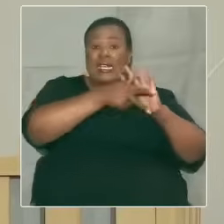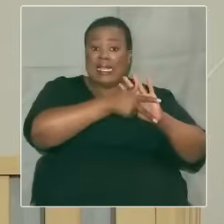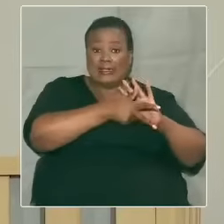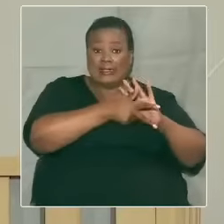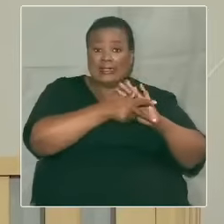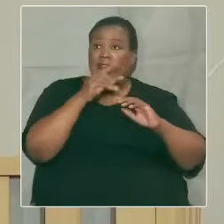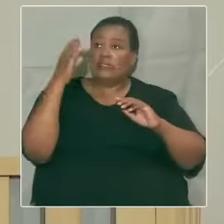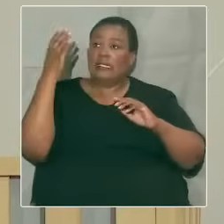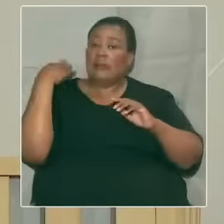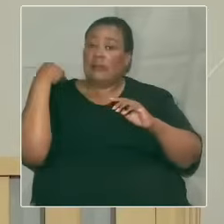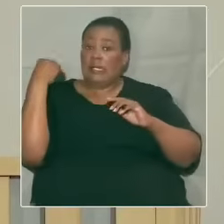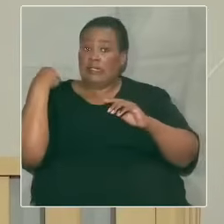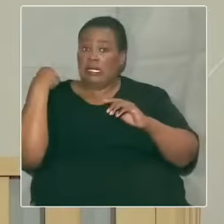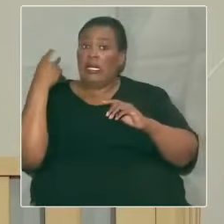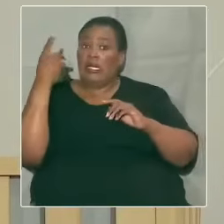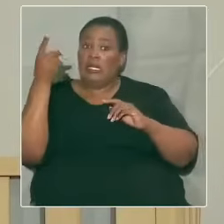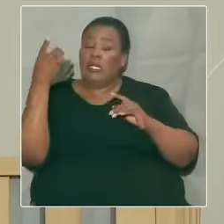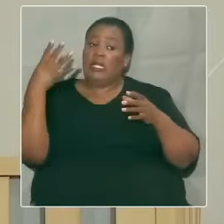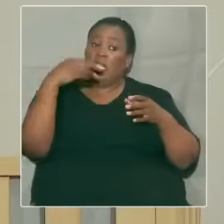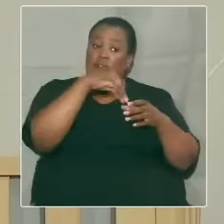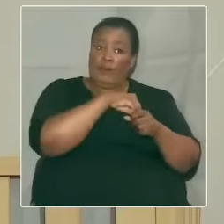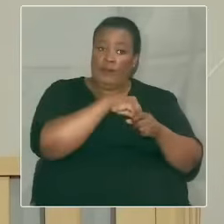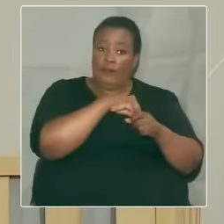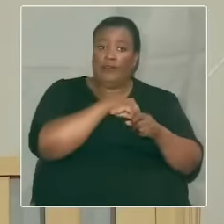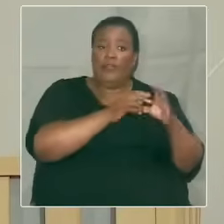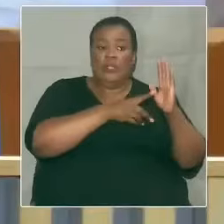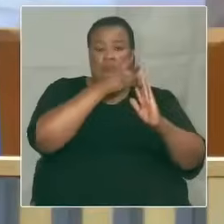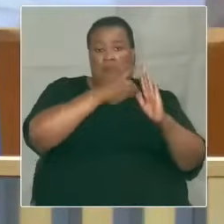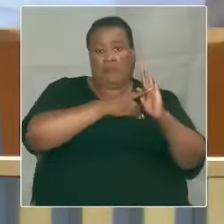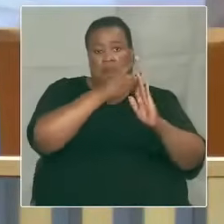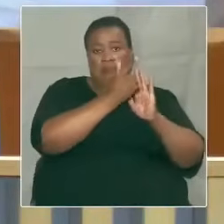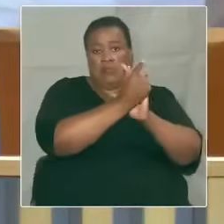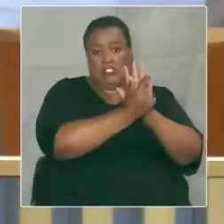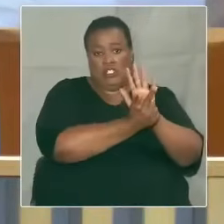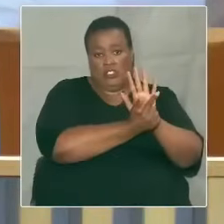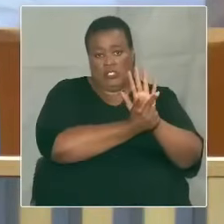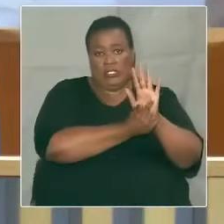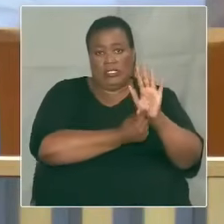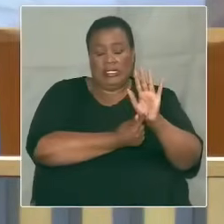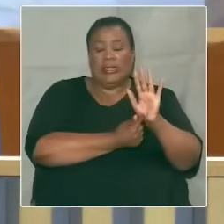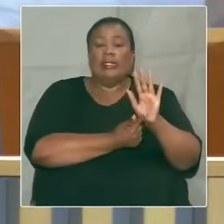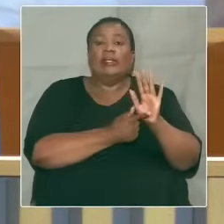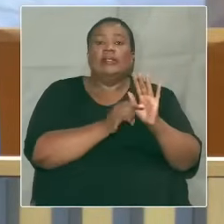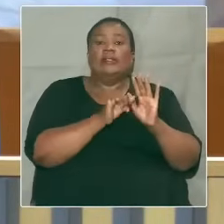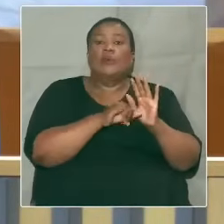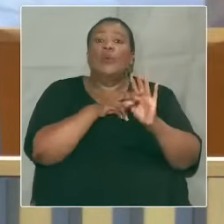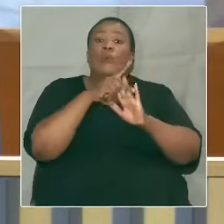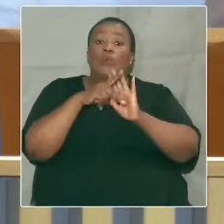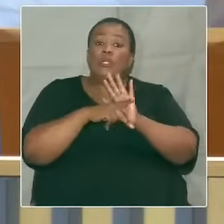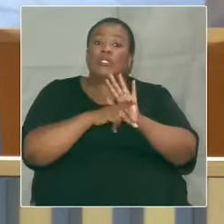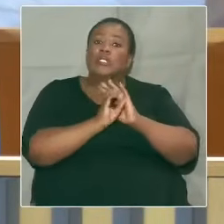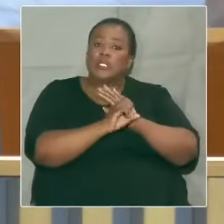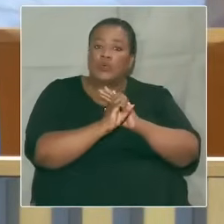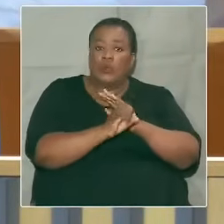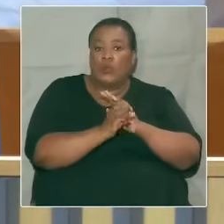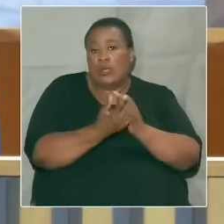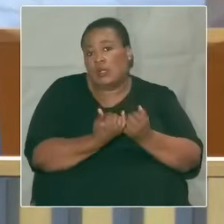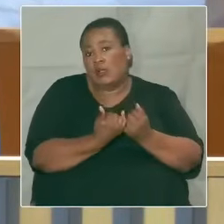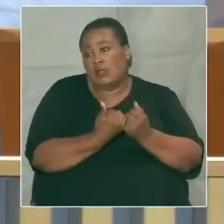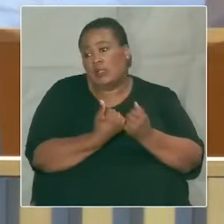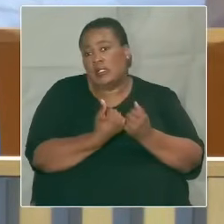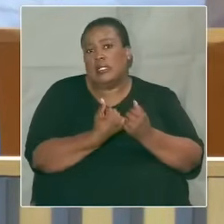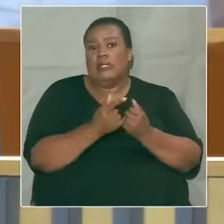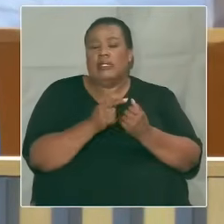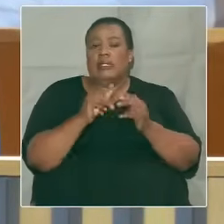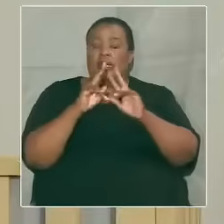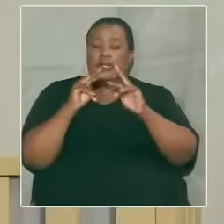is getting involved in development of that legislation, and there is a policy recently,